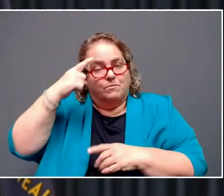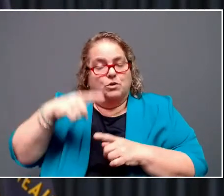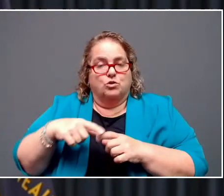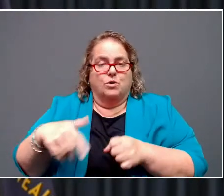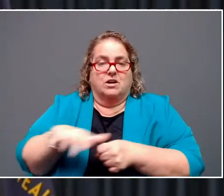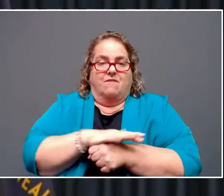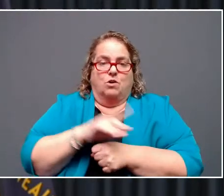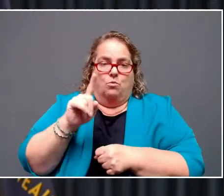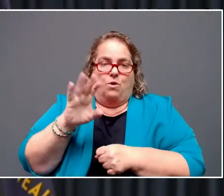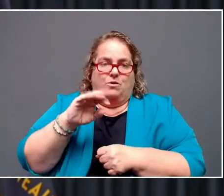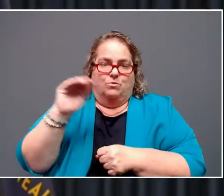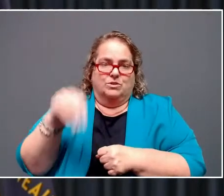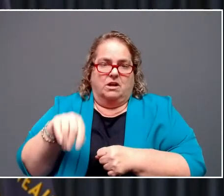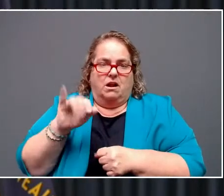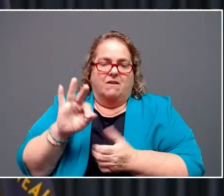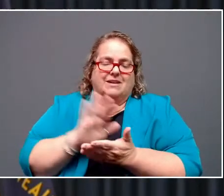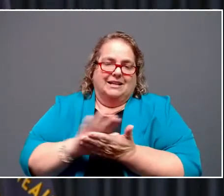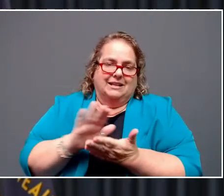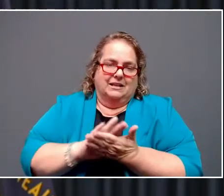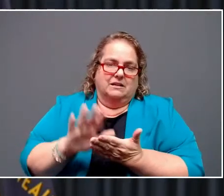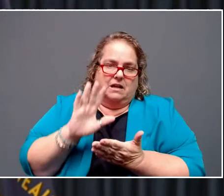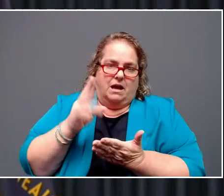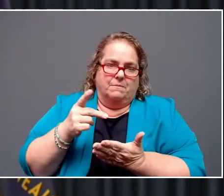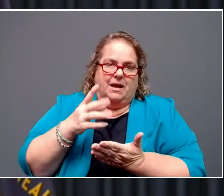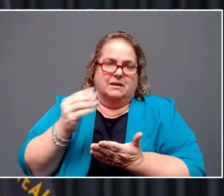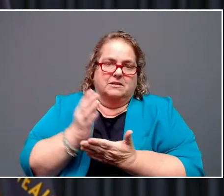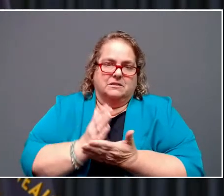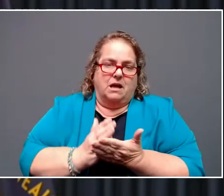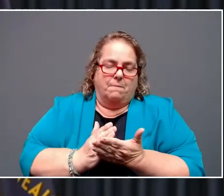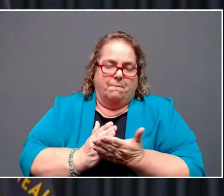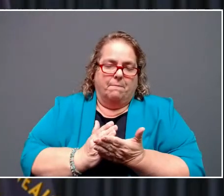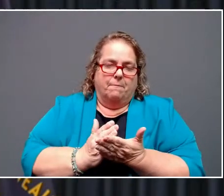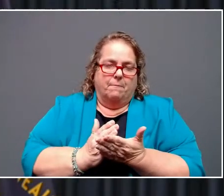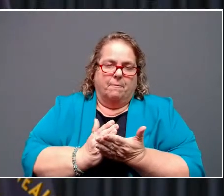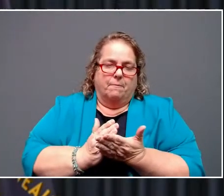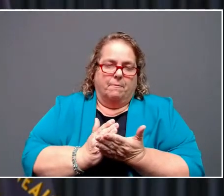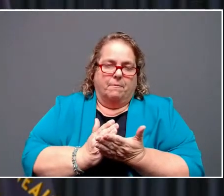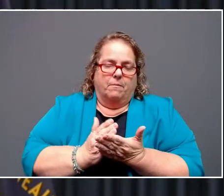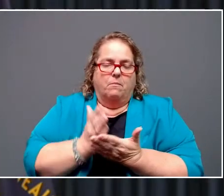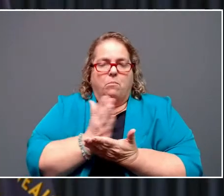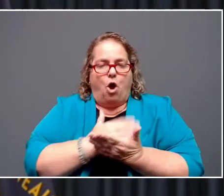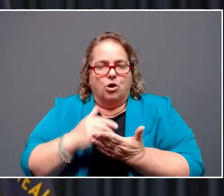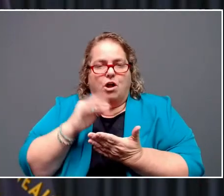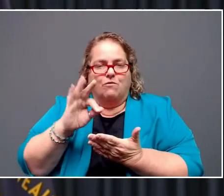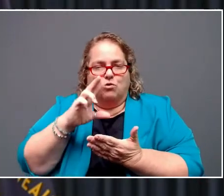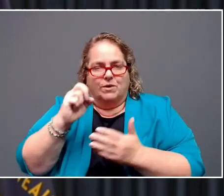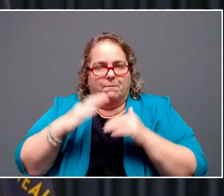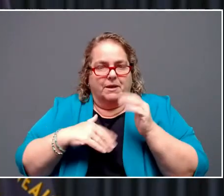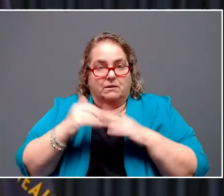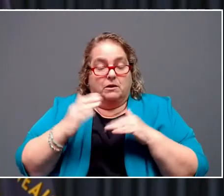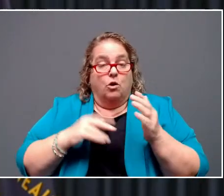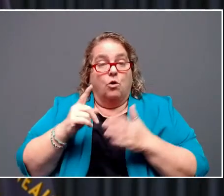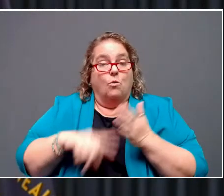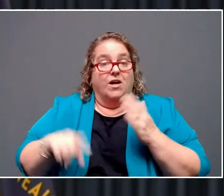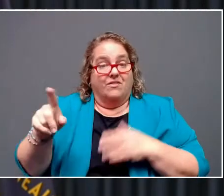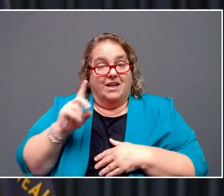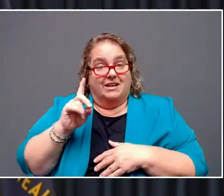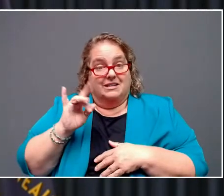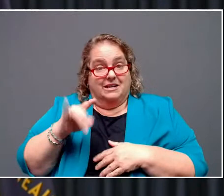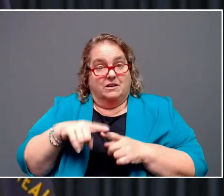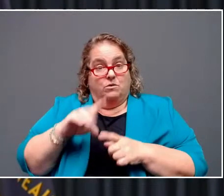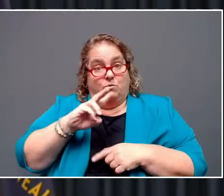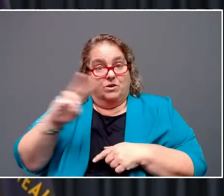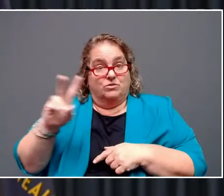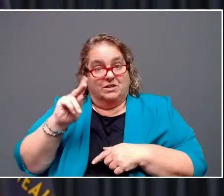of the cleanup and some parts of rebuilding. What they did in Western Kentucky was